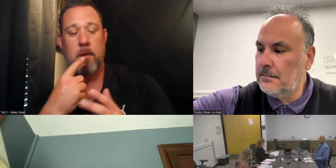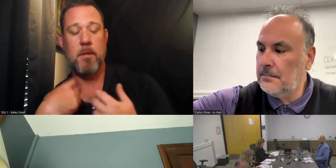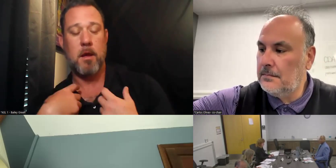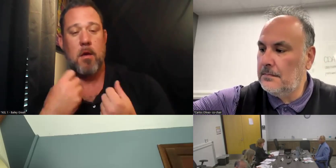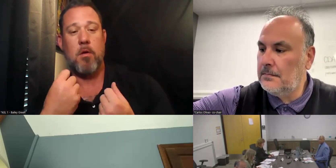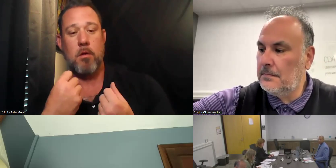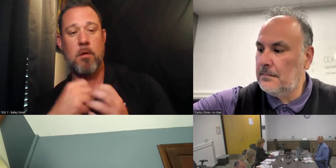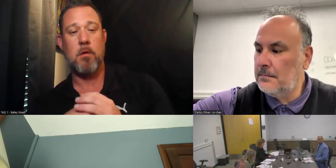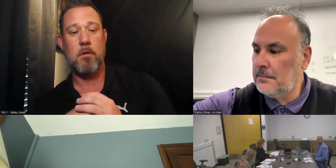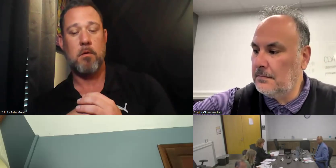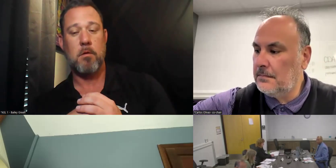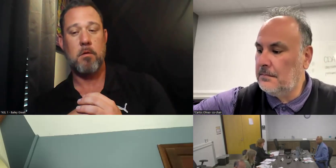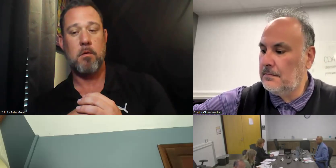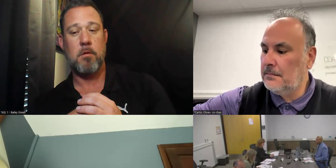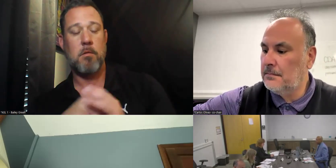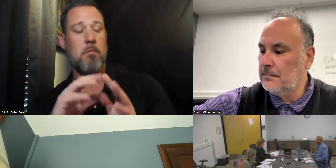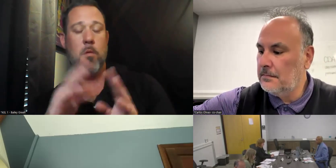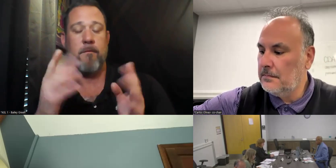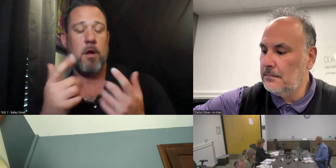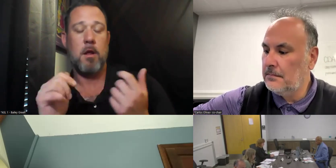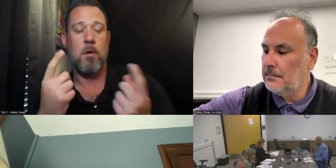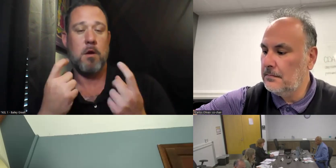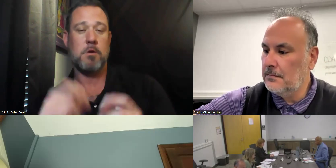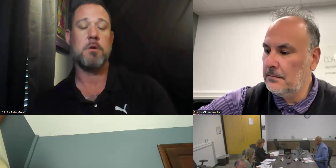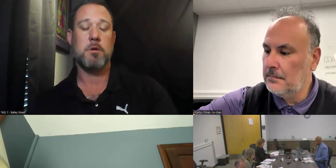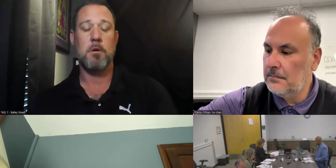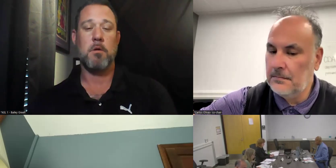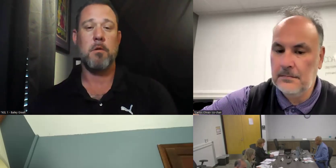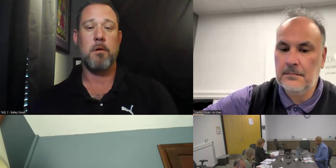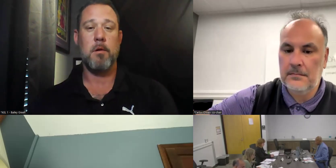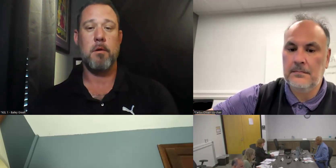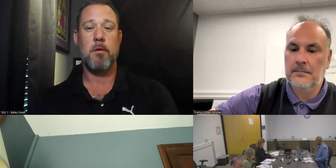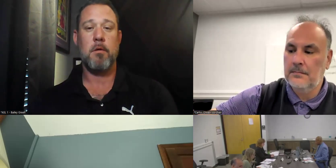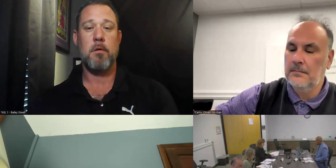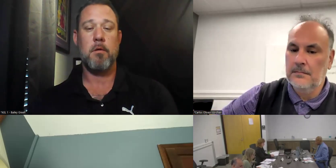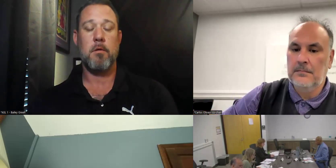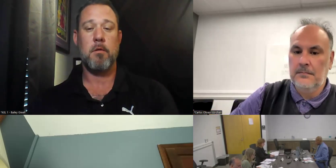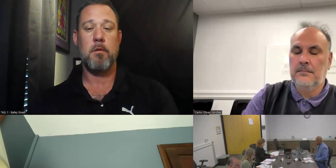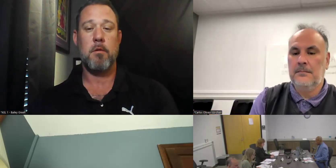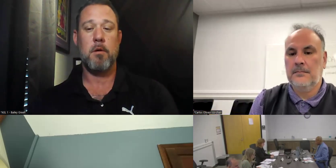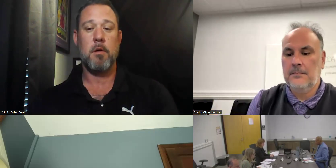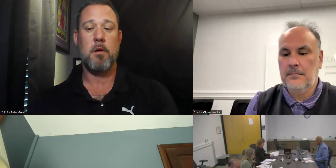So, yeah, I'm open for any questions if people have them. But thank you.